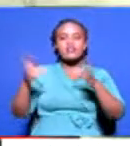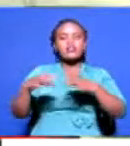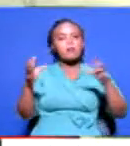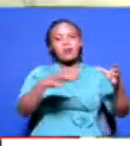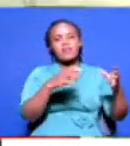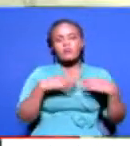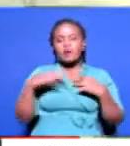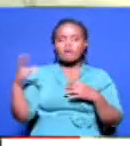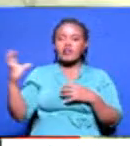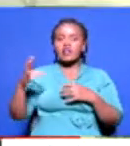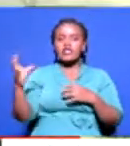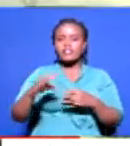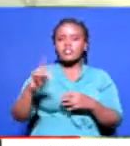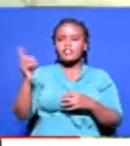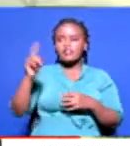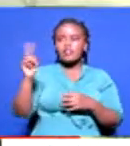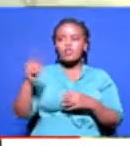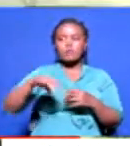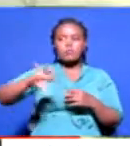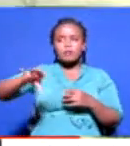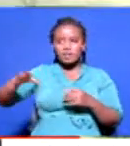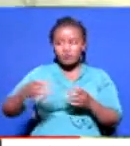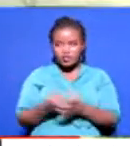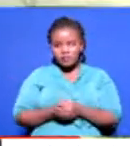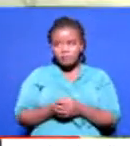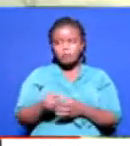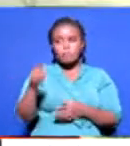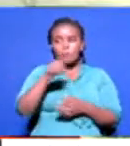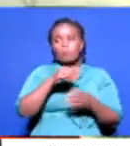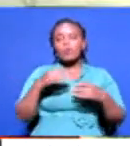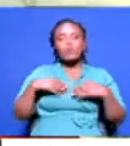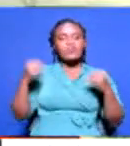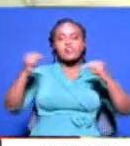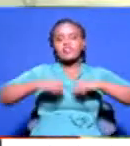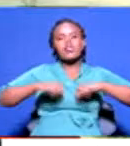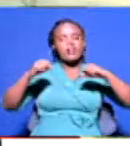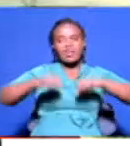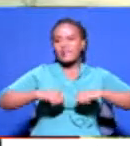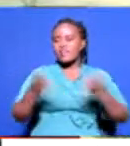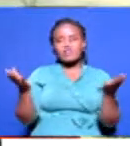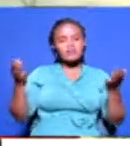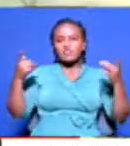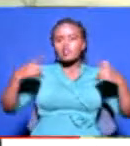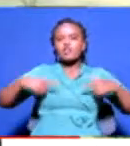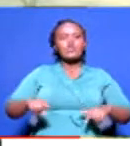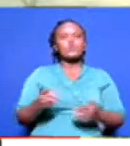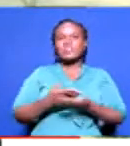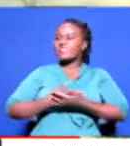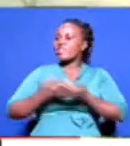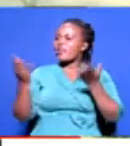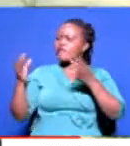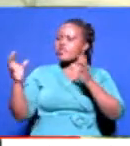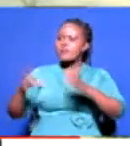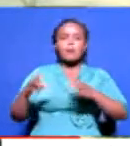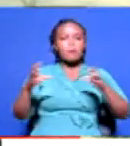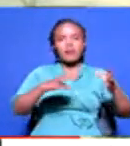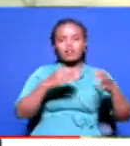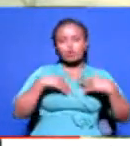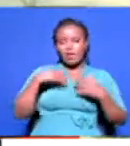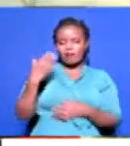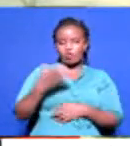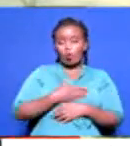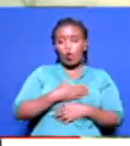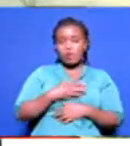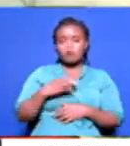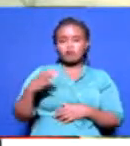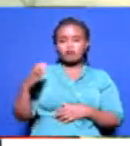County. I think there is agreement that let everybody field their own candidates, because it is going to be very difficult to reach consensus